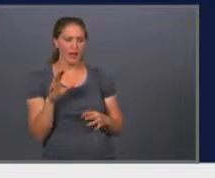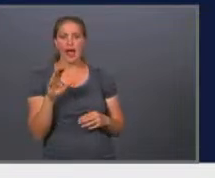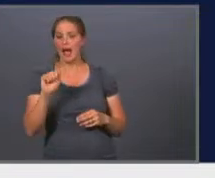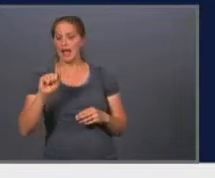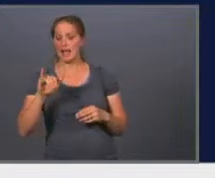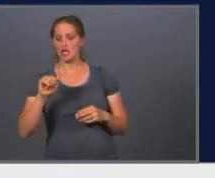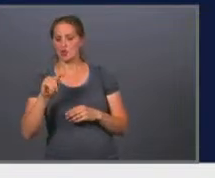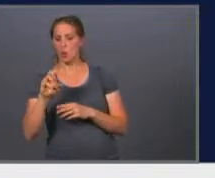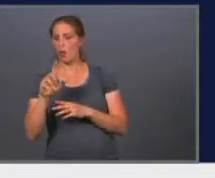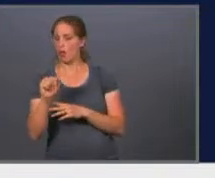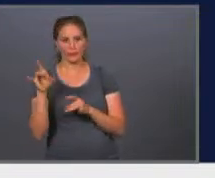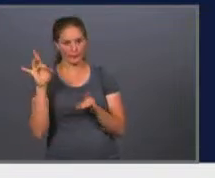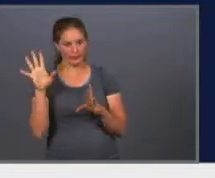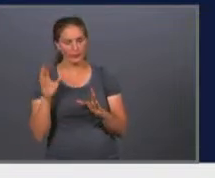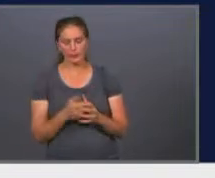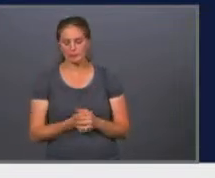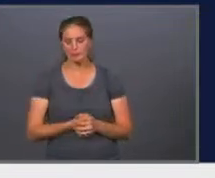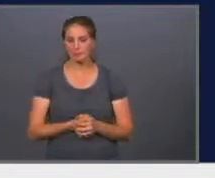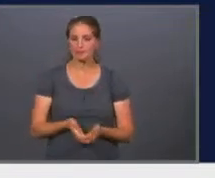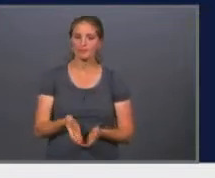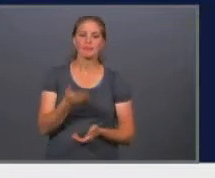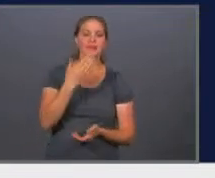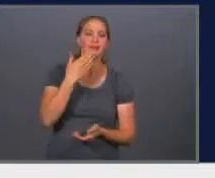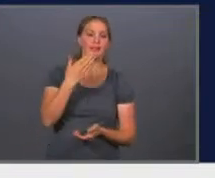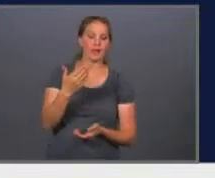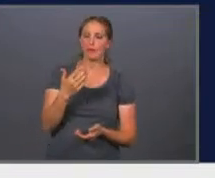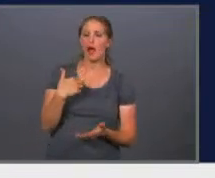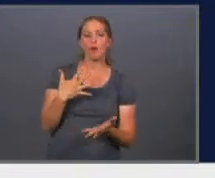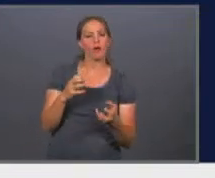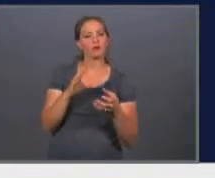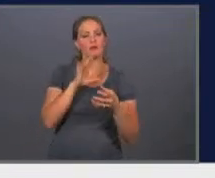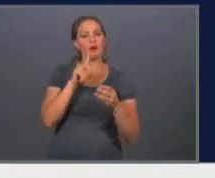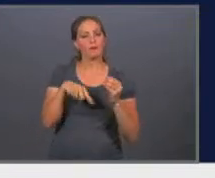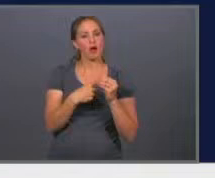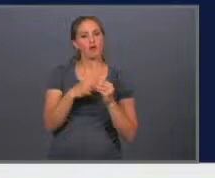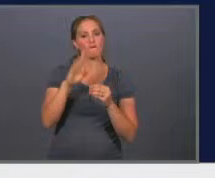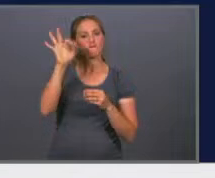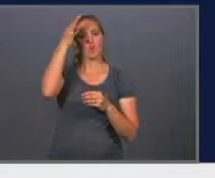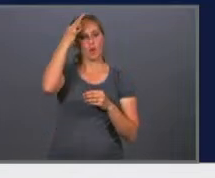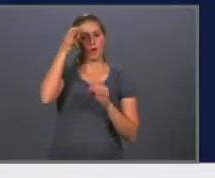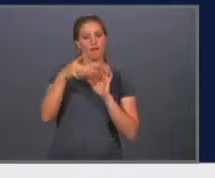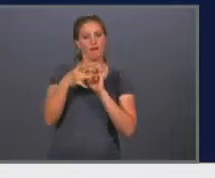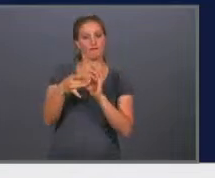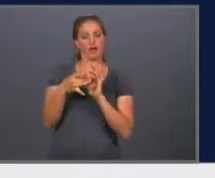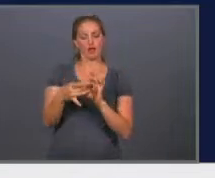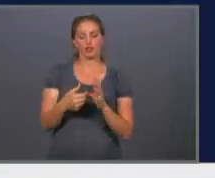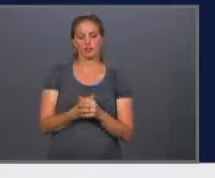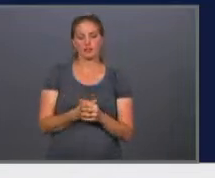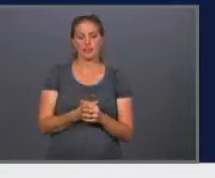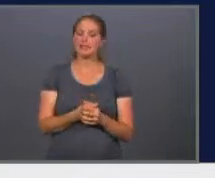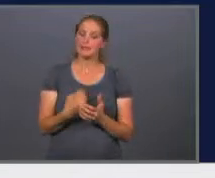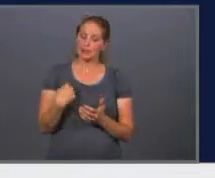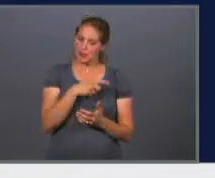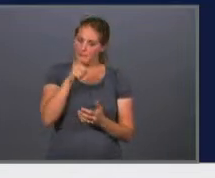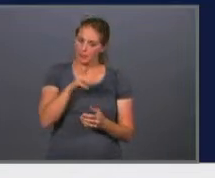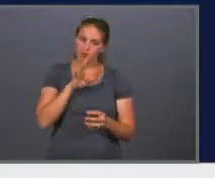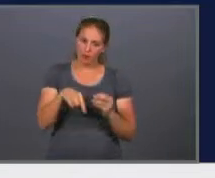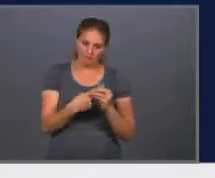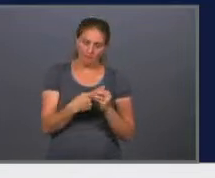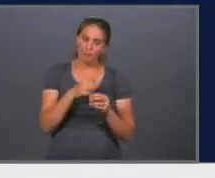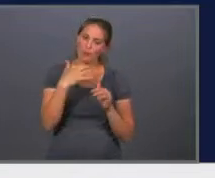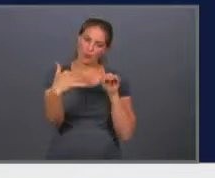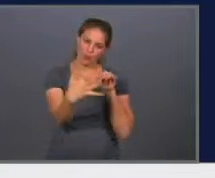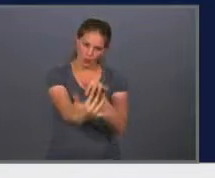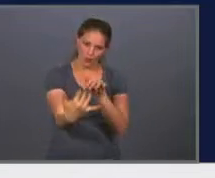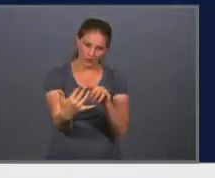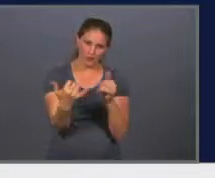continue with some conversation about foreign affairs, and I don't know that we could have a conversation tonight without discussing the war between Russia and